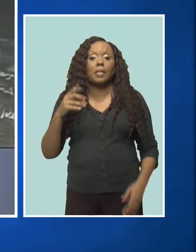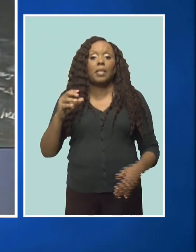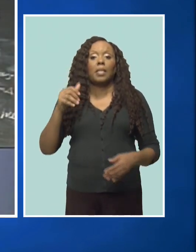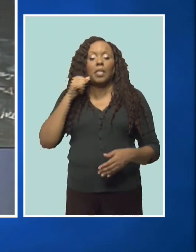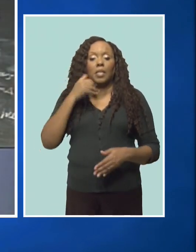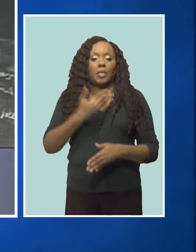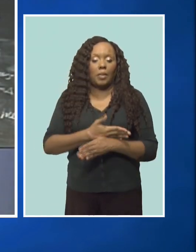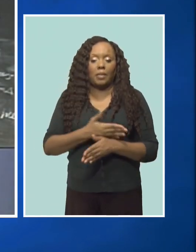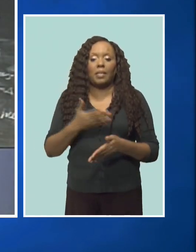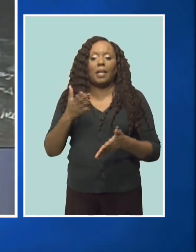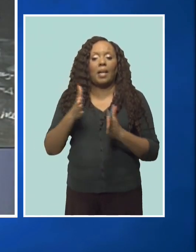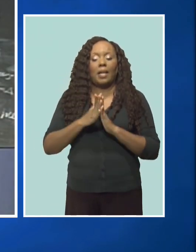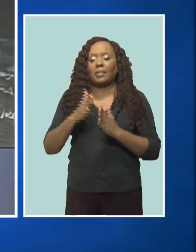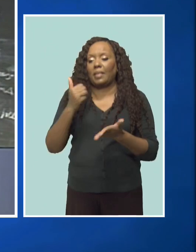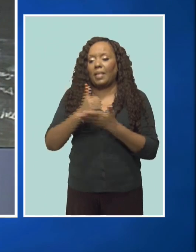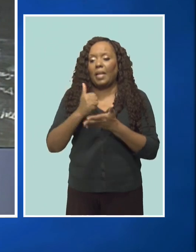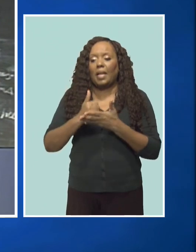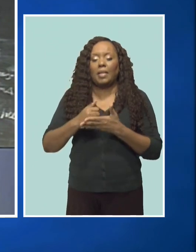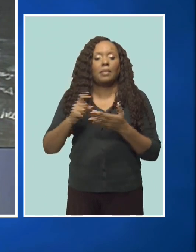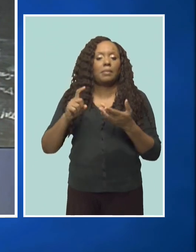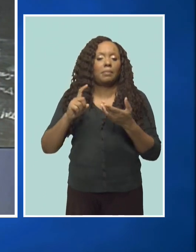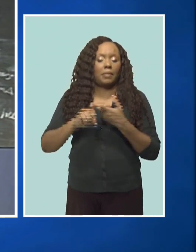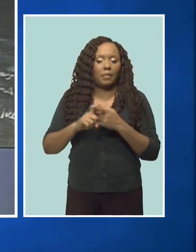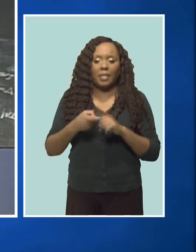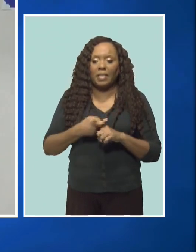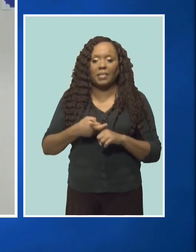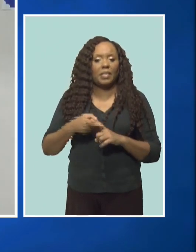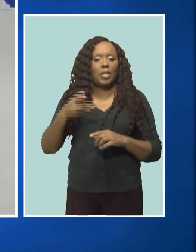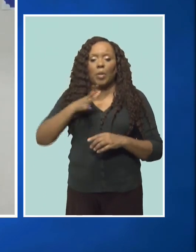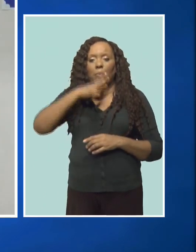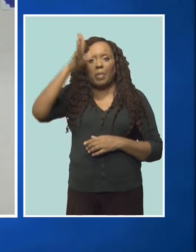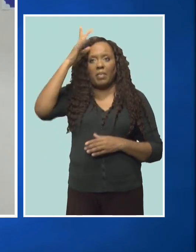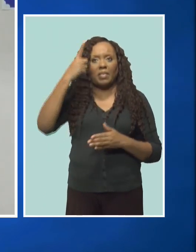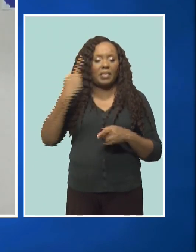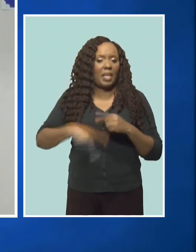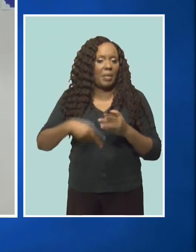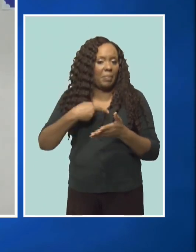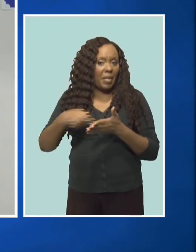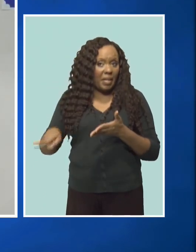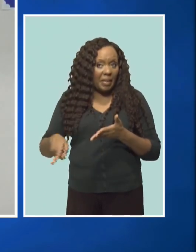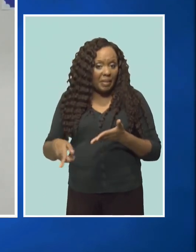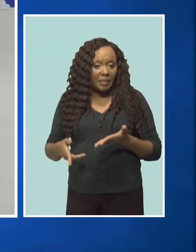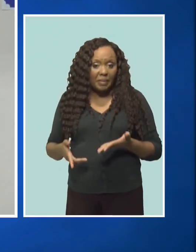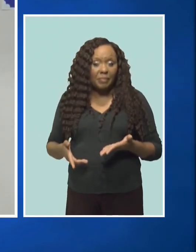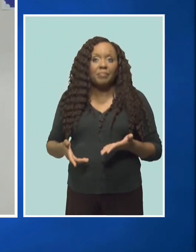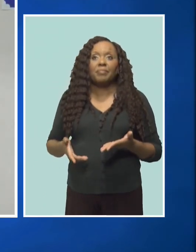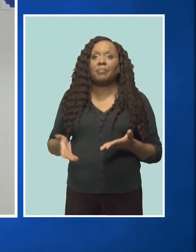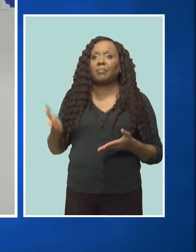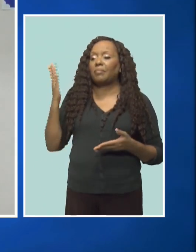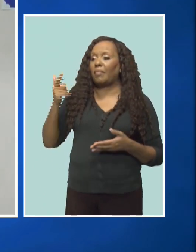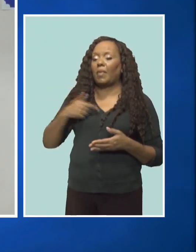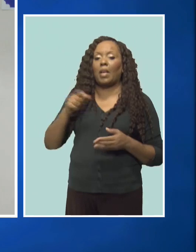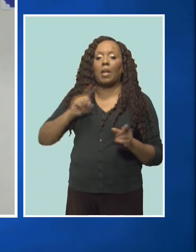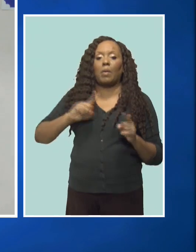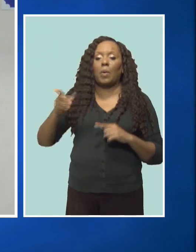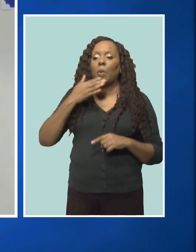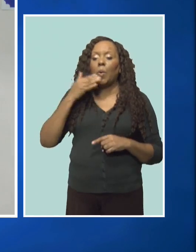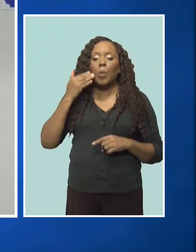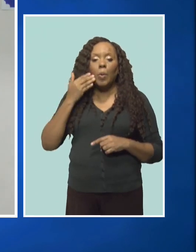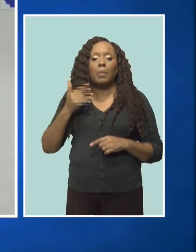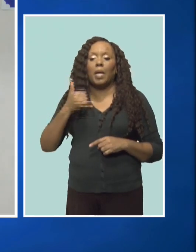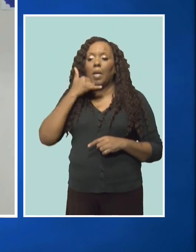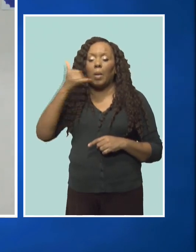to help her friends whose parents could not afford it. I went home the evening and I called all the